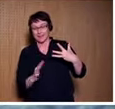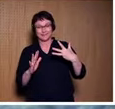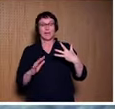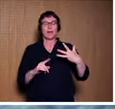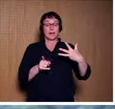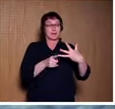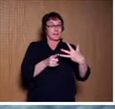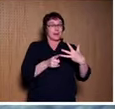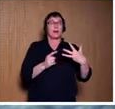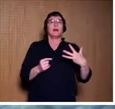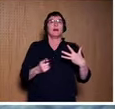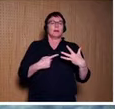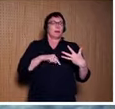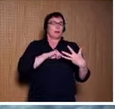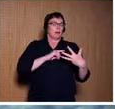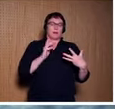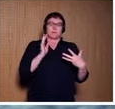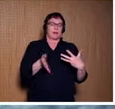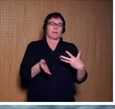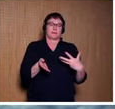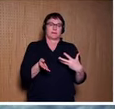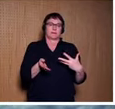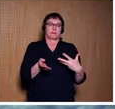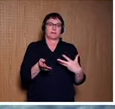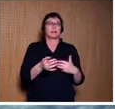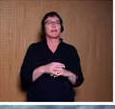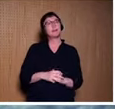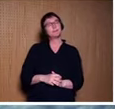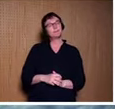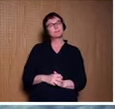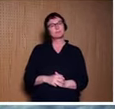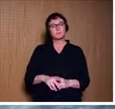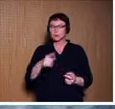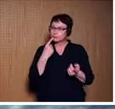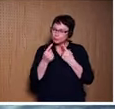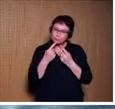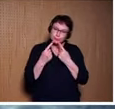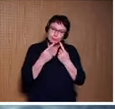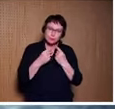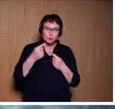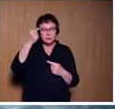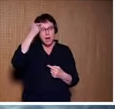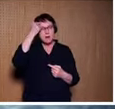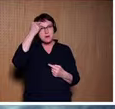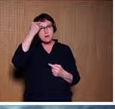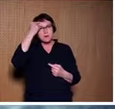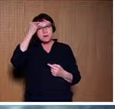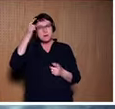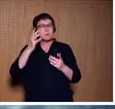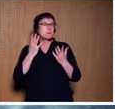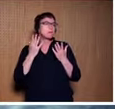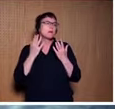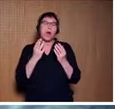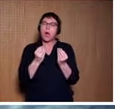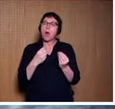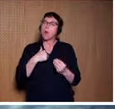we need to importantly invest in vision and alternatives and not just responses. And I